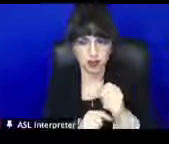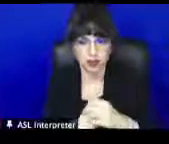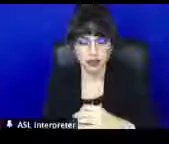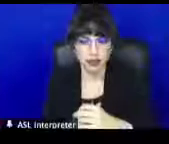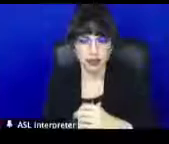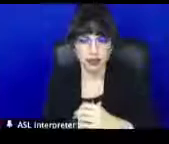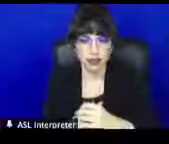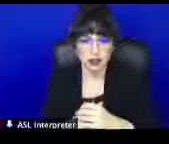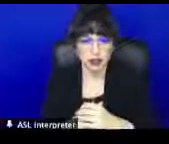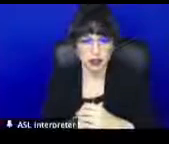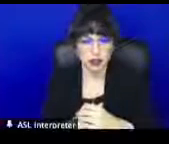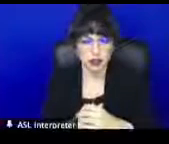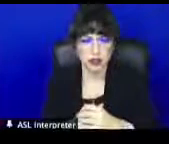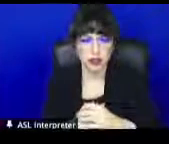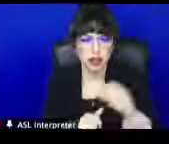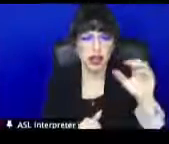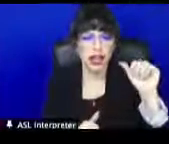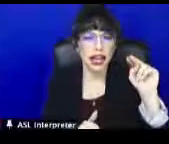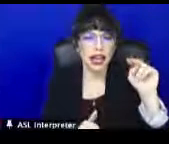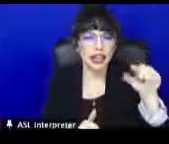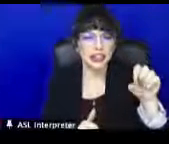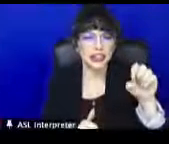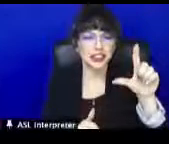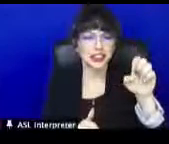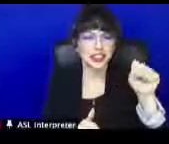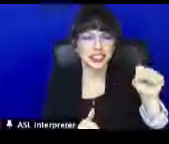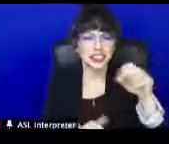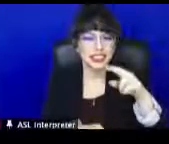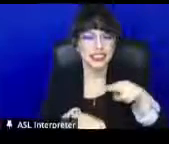Can you find the Angeles National Forest?